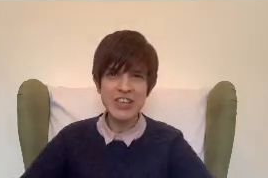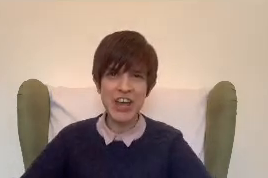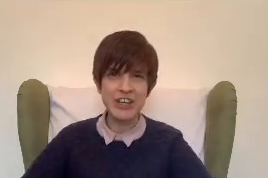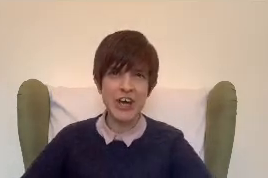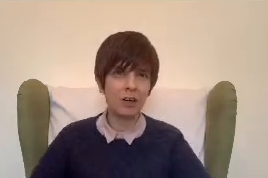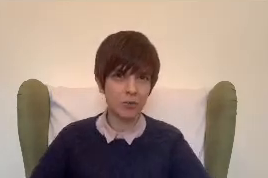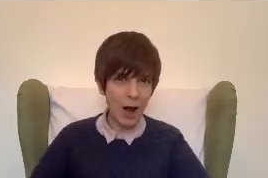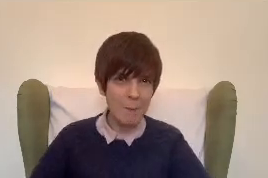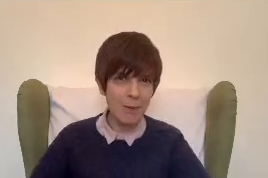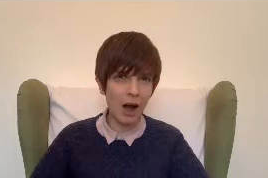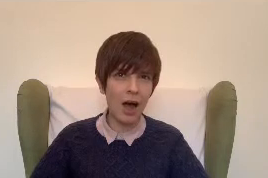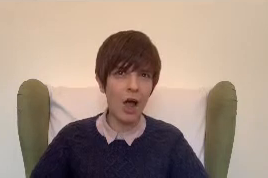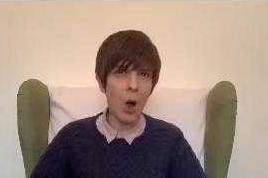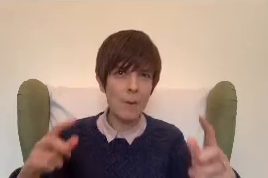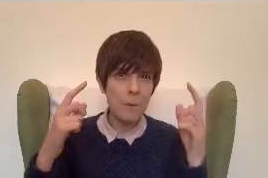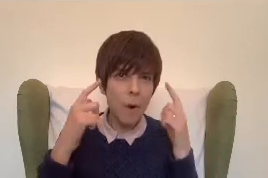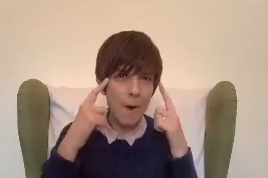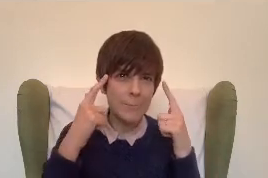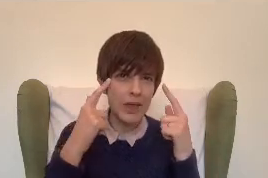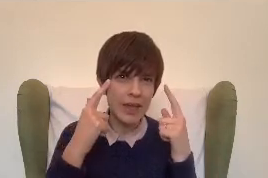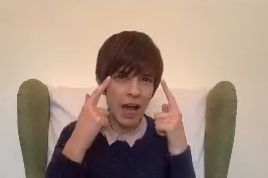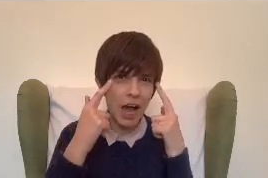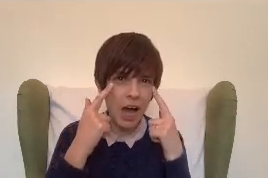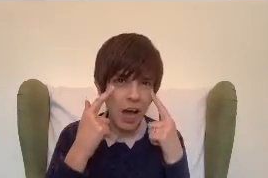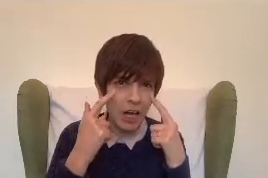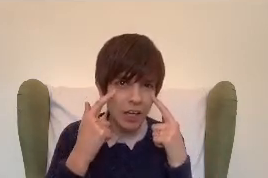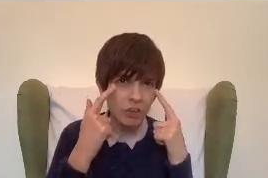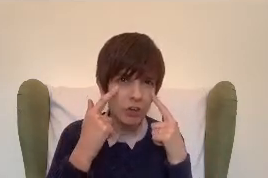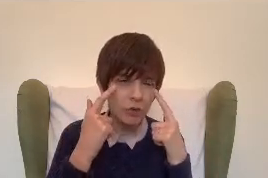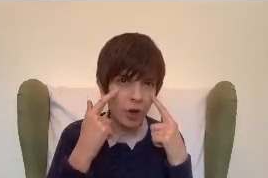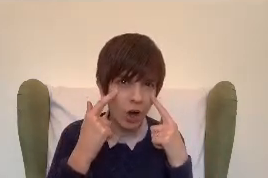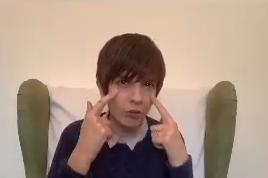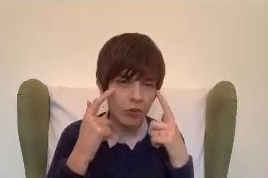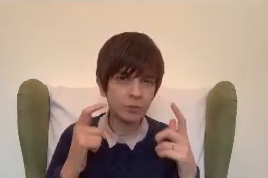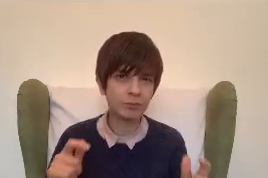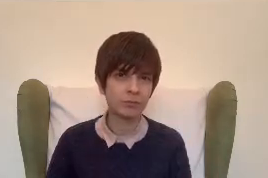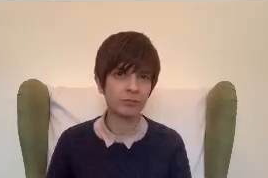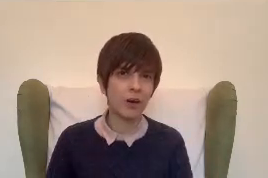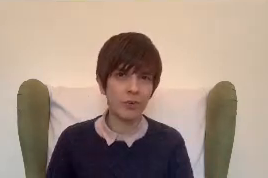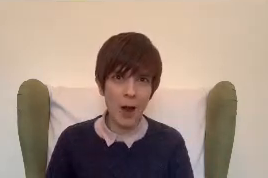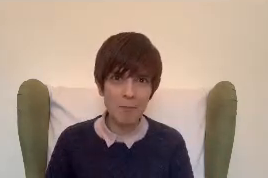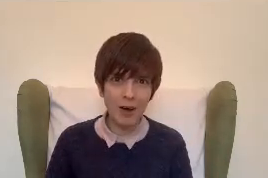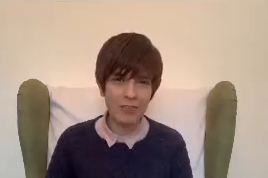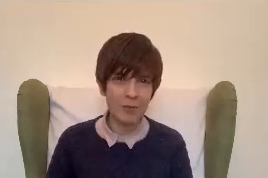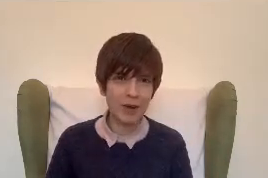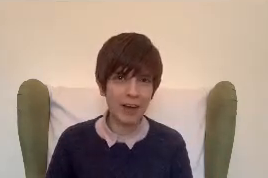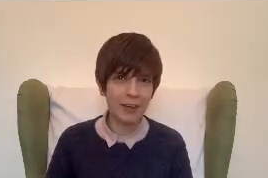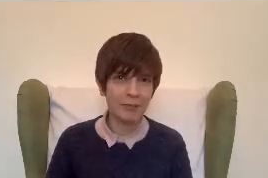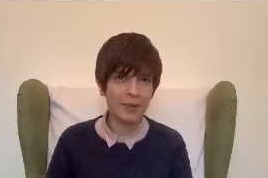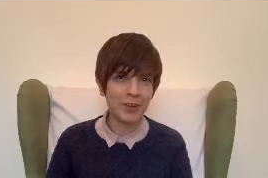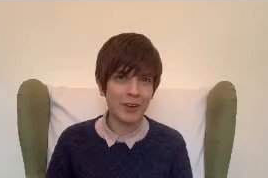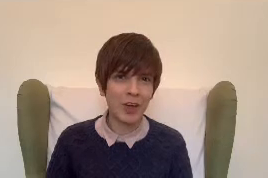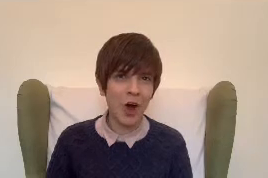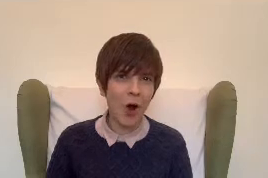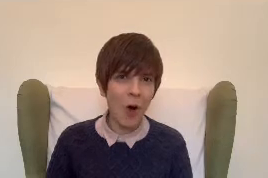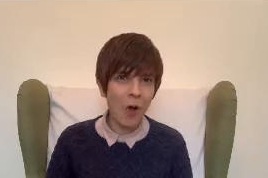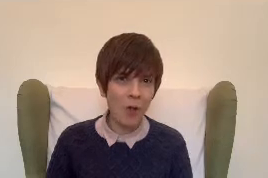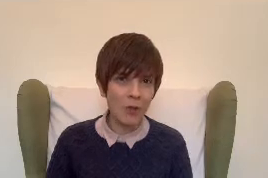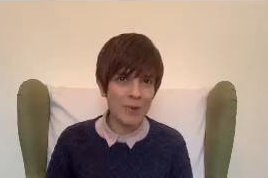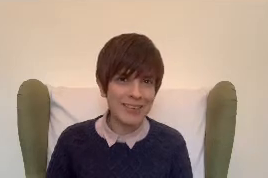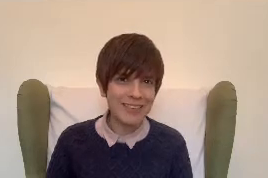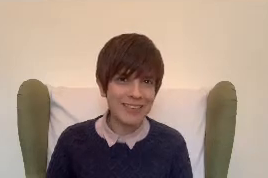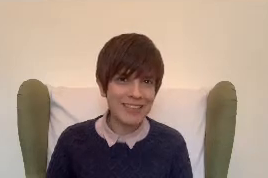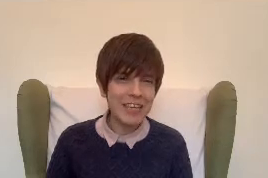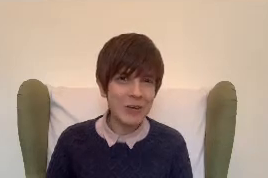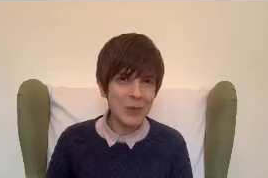she said, "Grandma, what big eyes you've got." And Grandma said back, "All